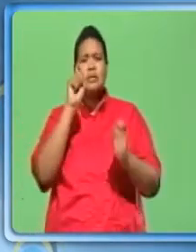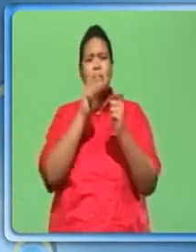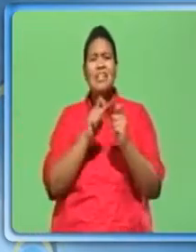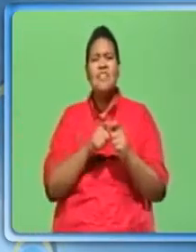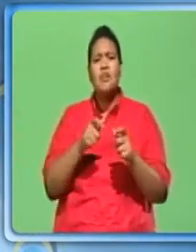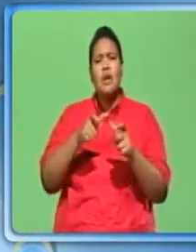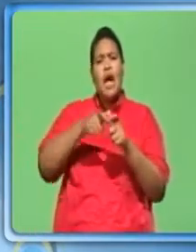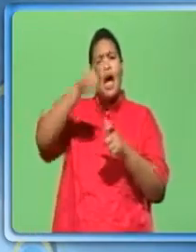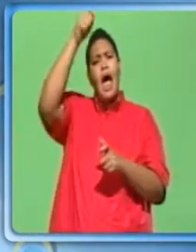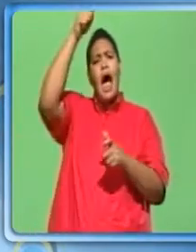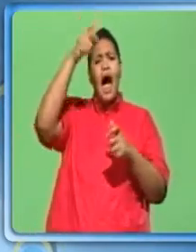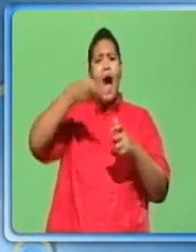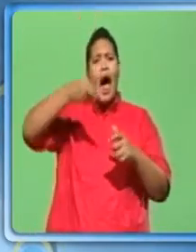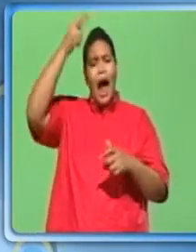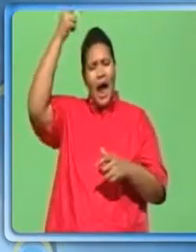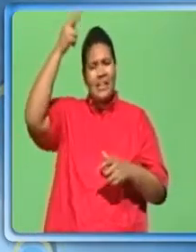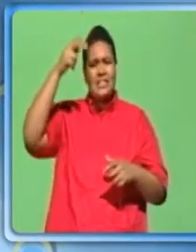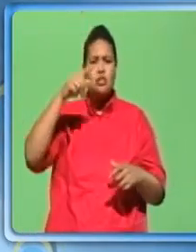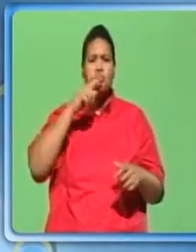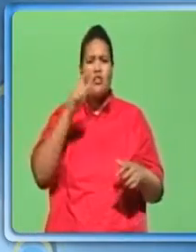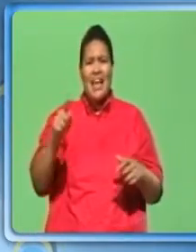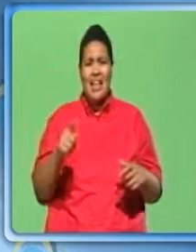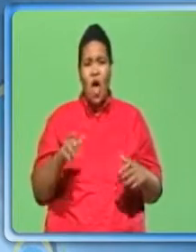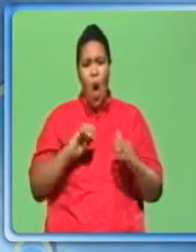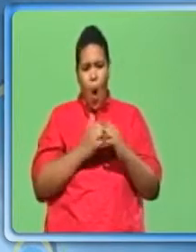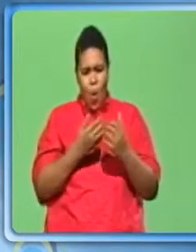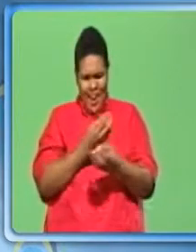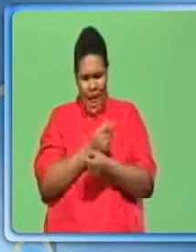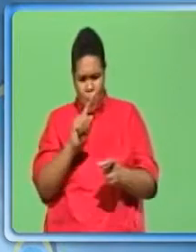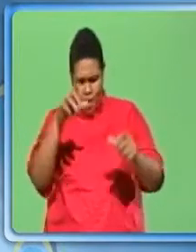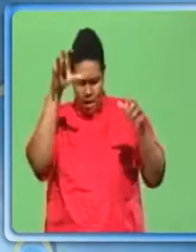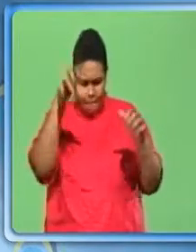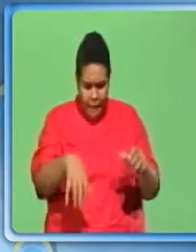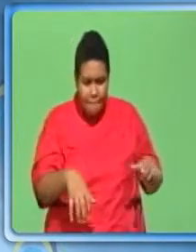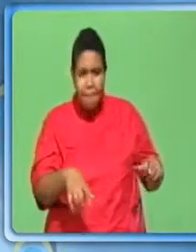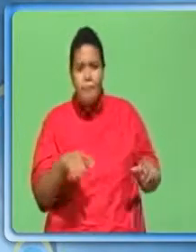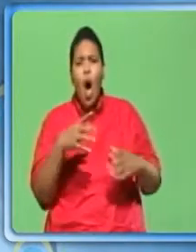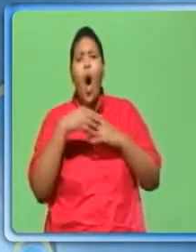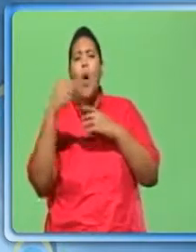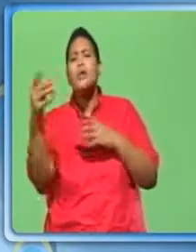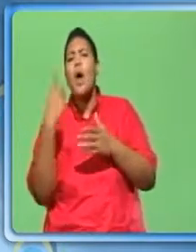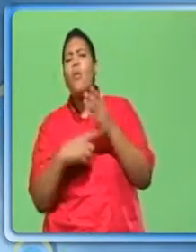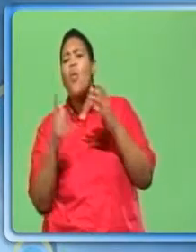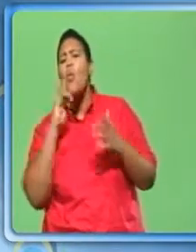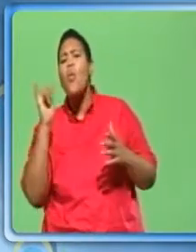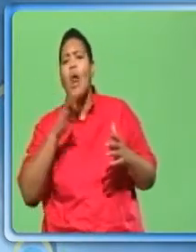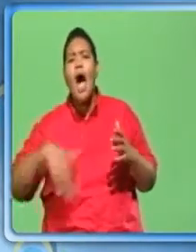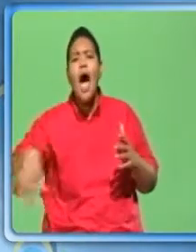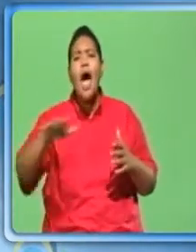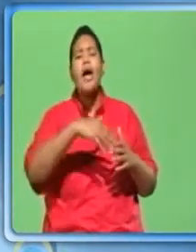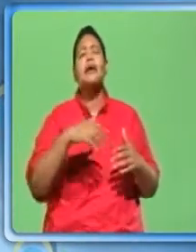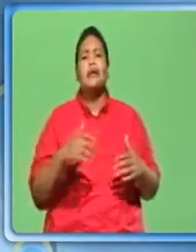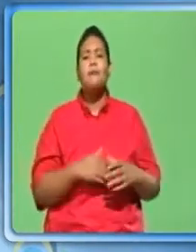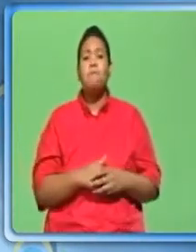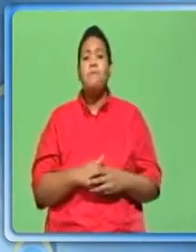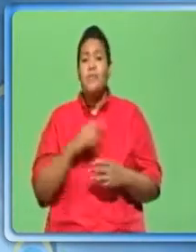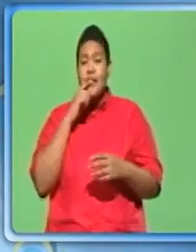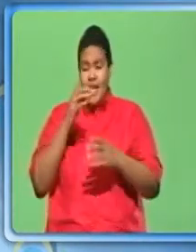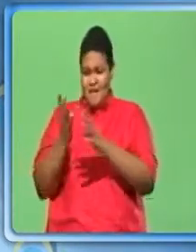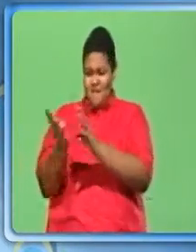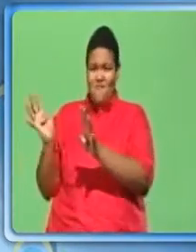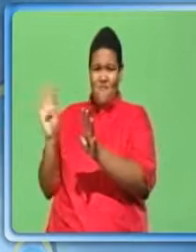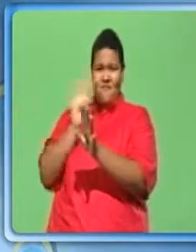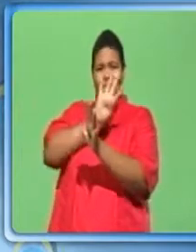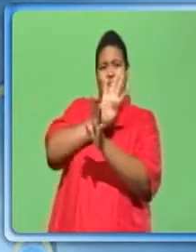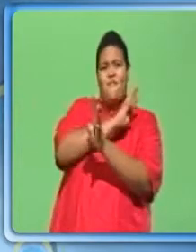the positioning of the final fall of the land, exterior finishes, roof pitches, fence